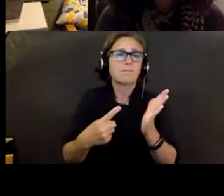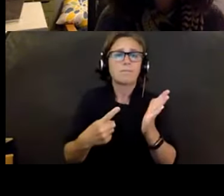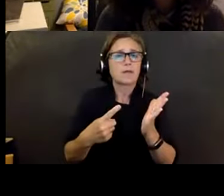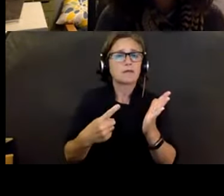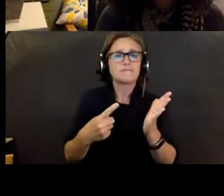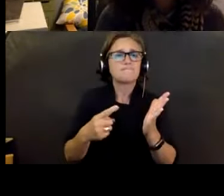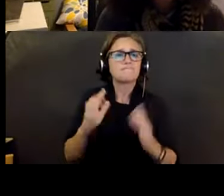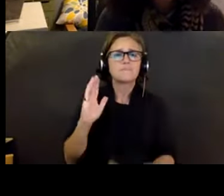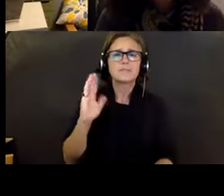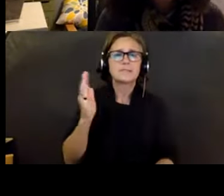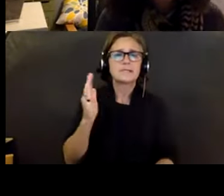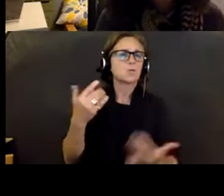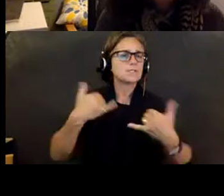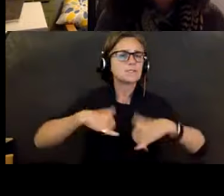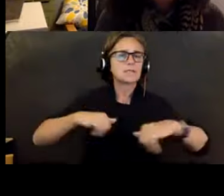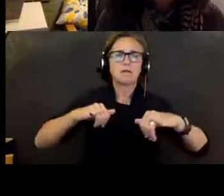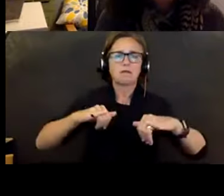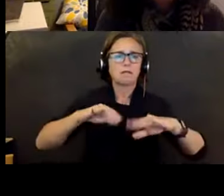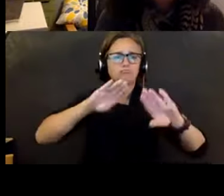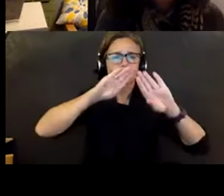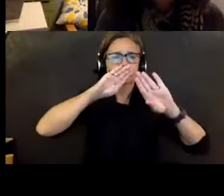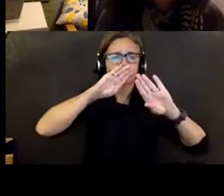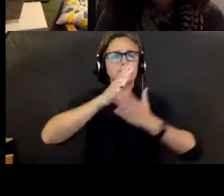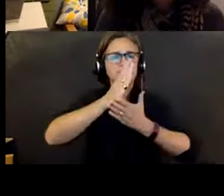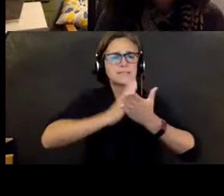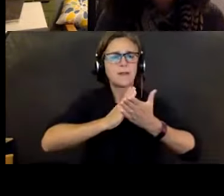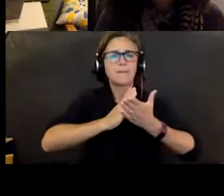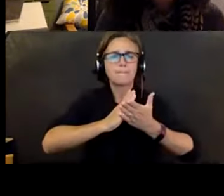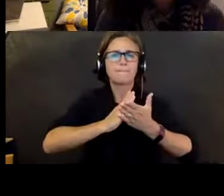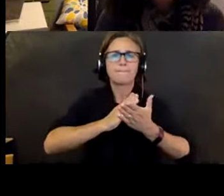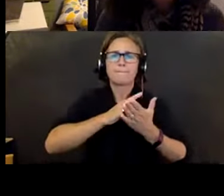That's my basic question. It's really basic, but